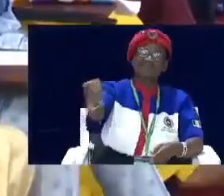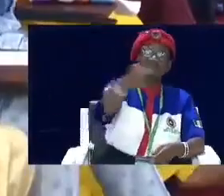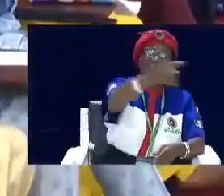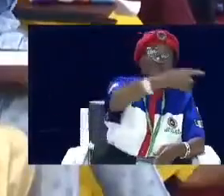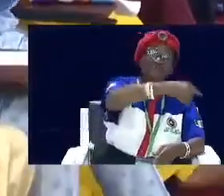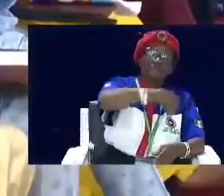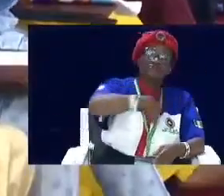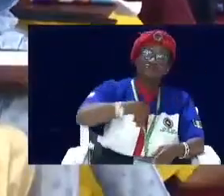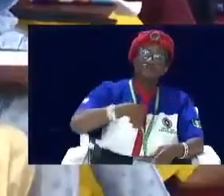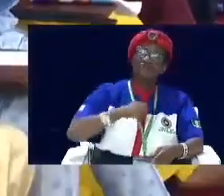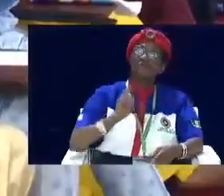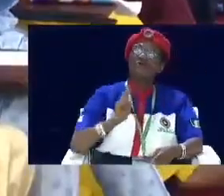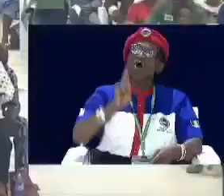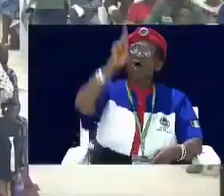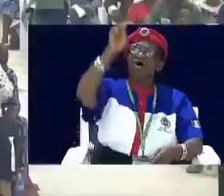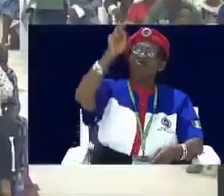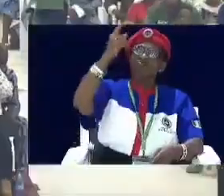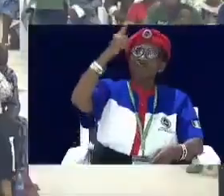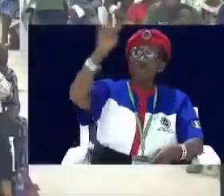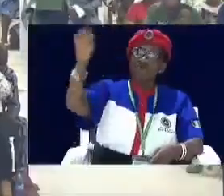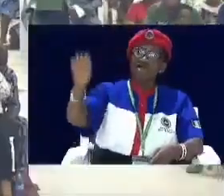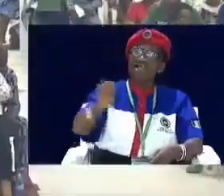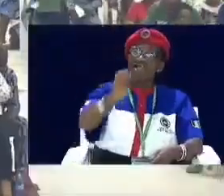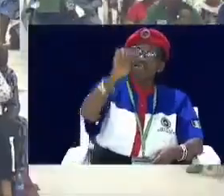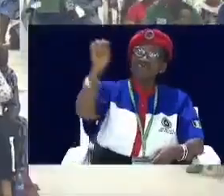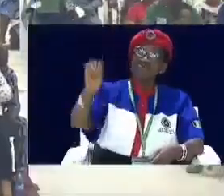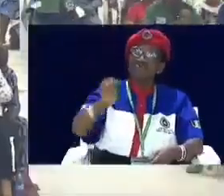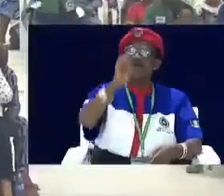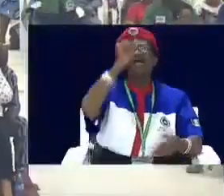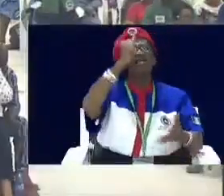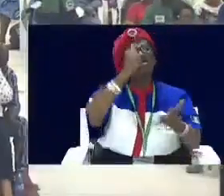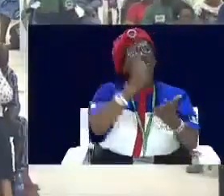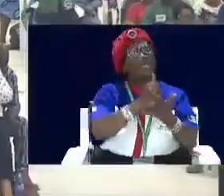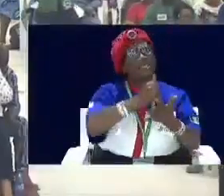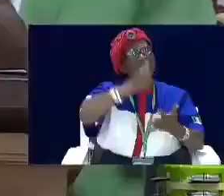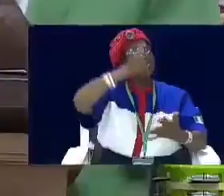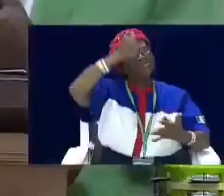Mama gbe osoke titi lai lai ni.